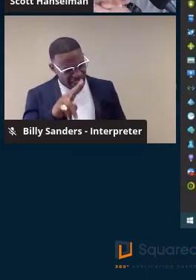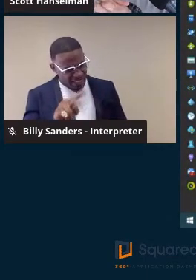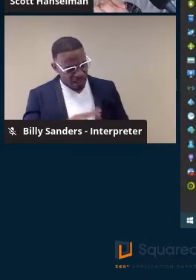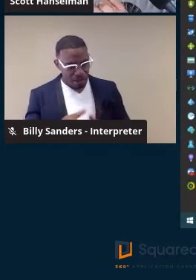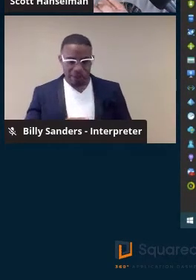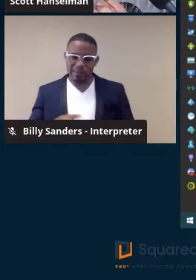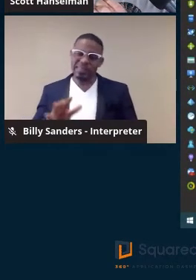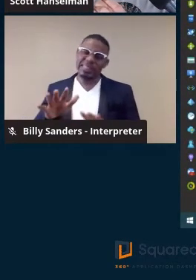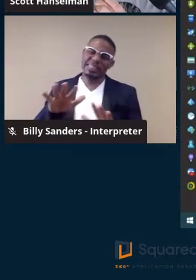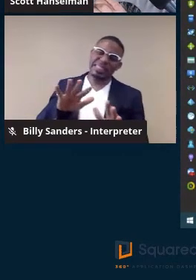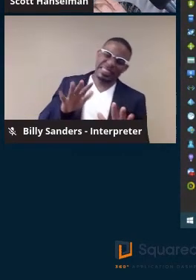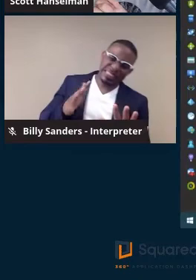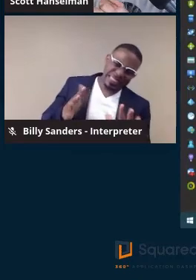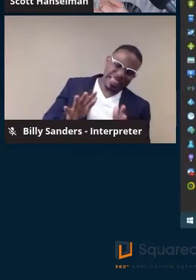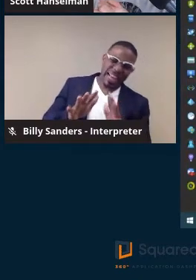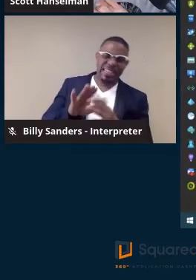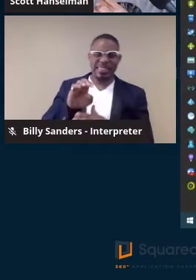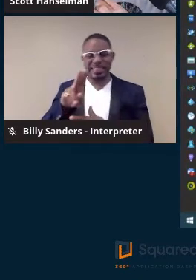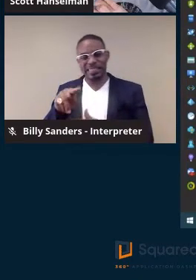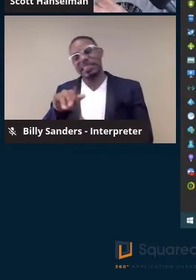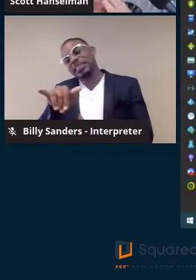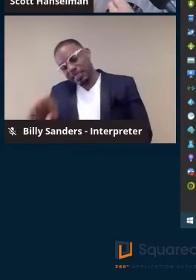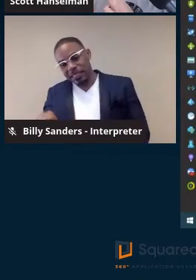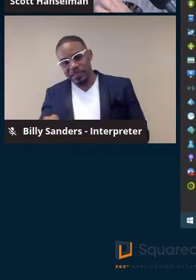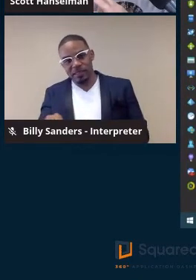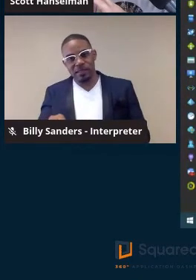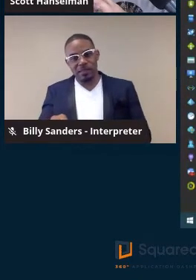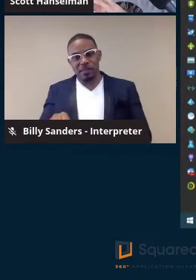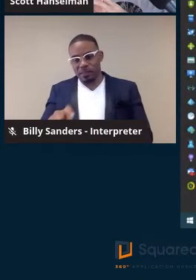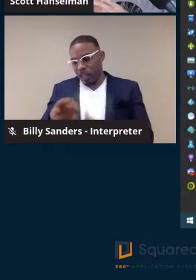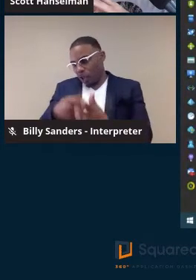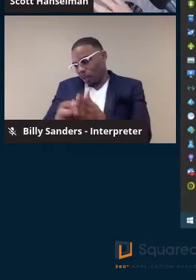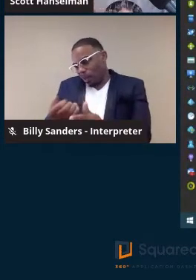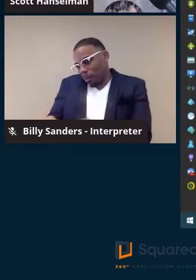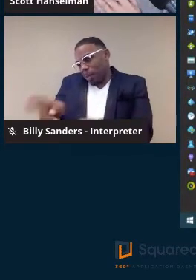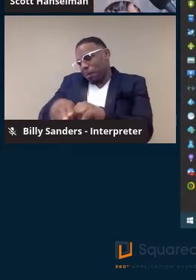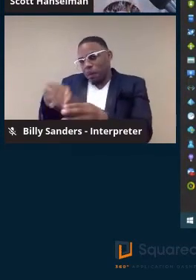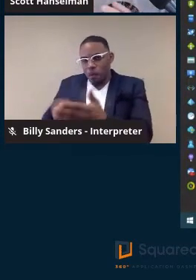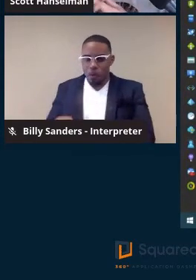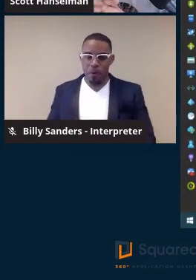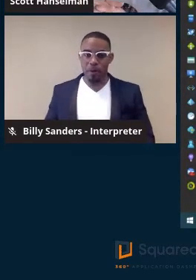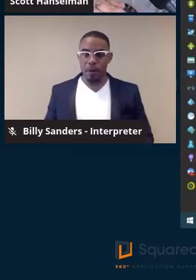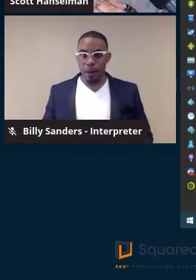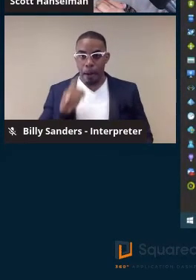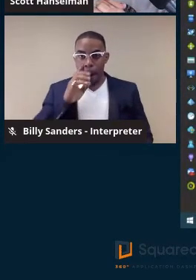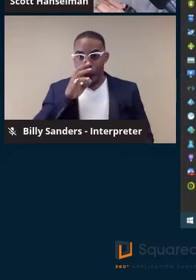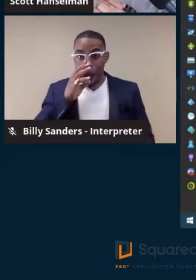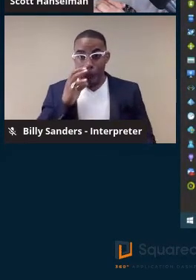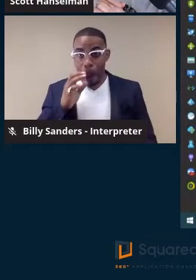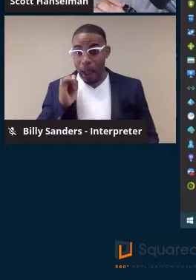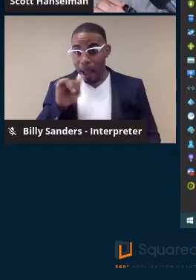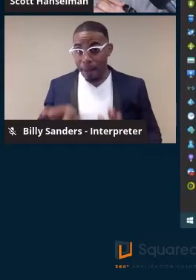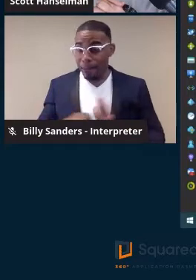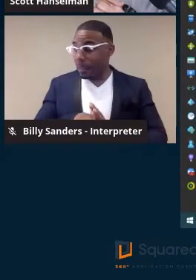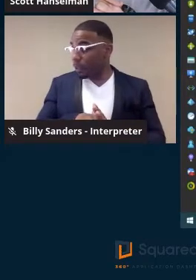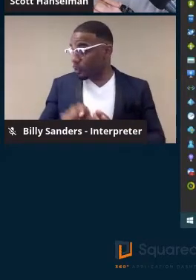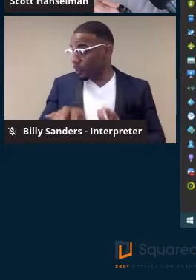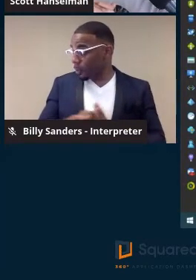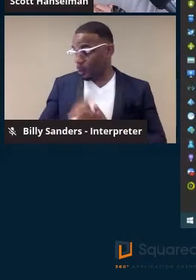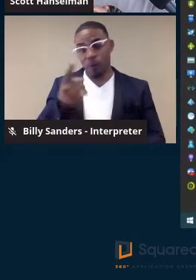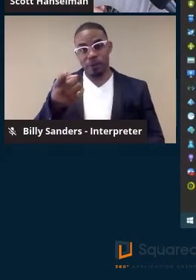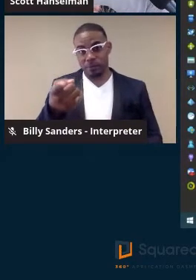kind of a CDN, yes, and it does cost a little bit more. It's about choice. You can pick one.